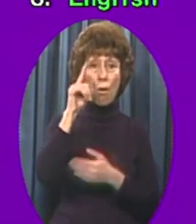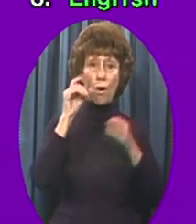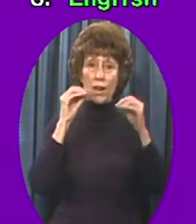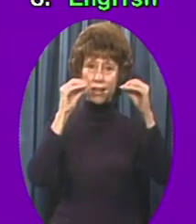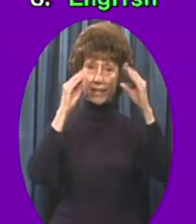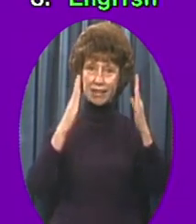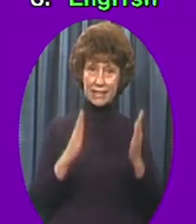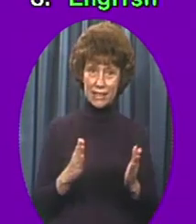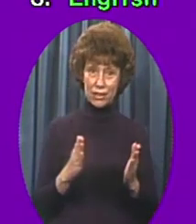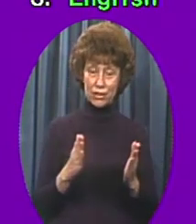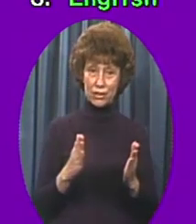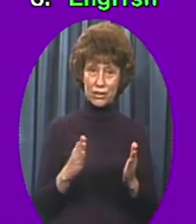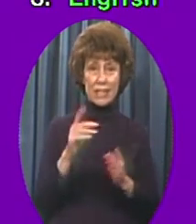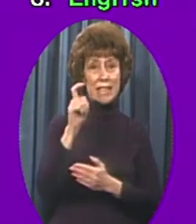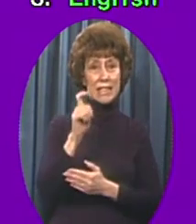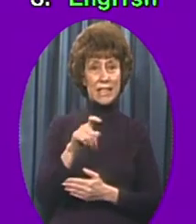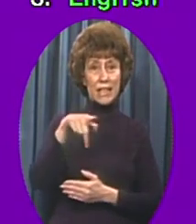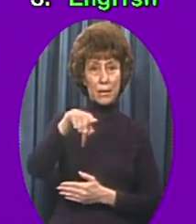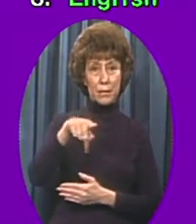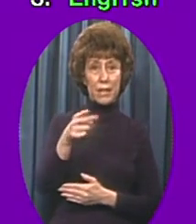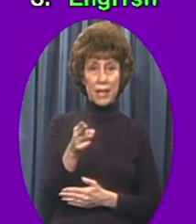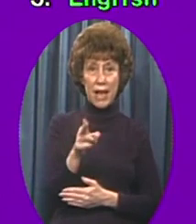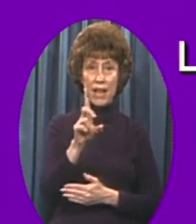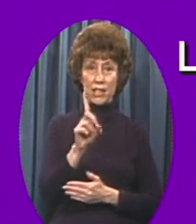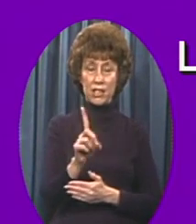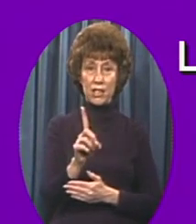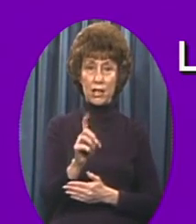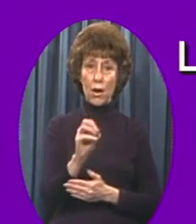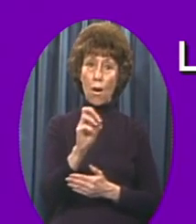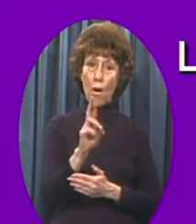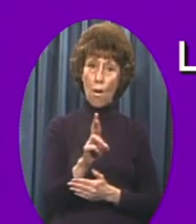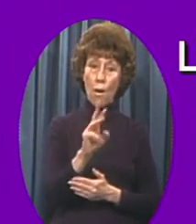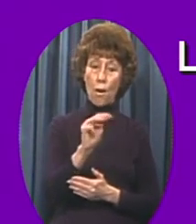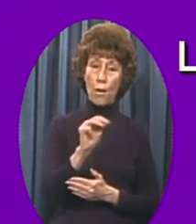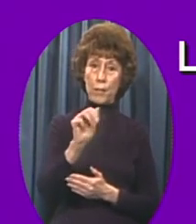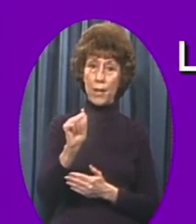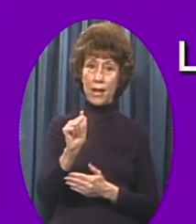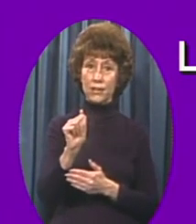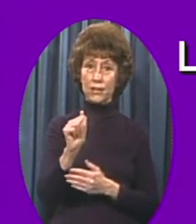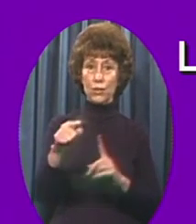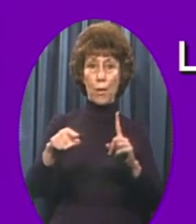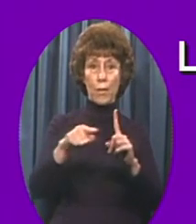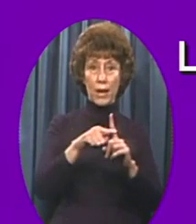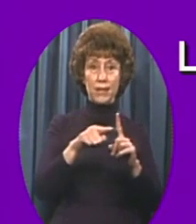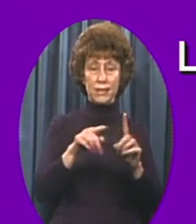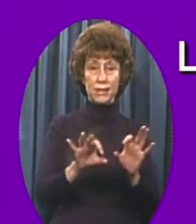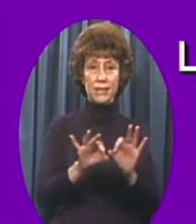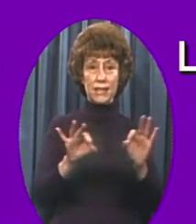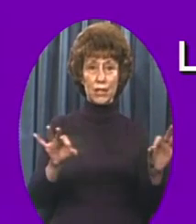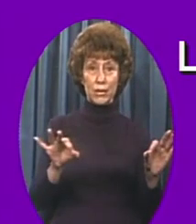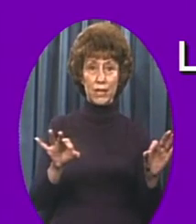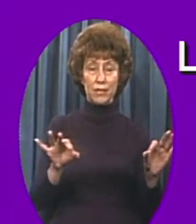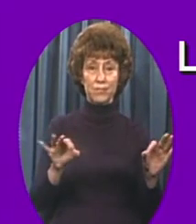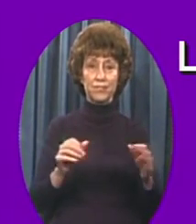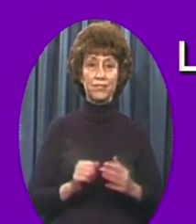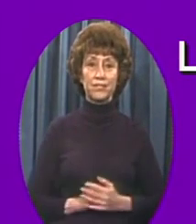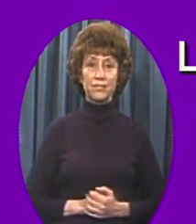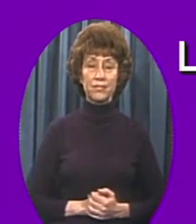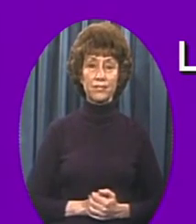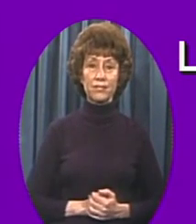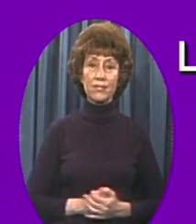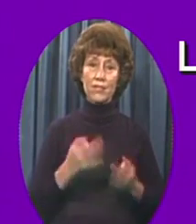master's plus. We just have you write to the office of the president, Liberty Baptist College, Lynchburg, for information.